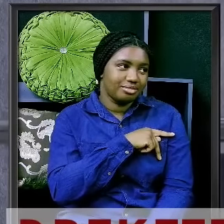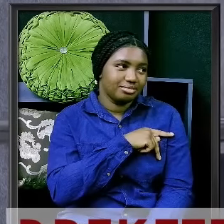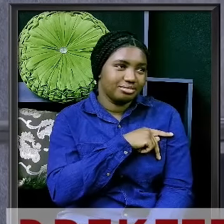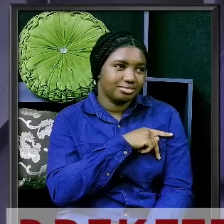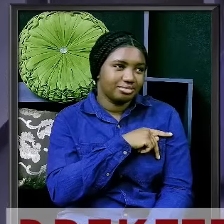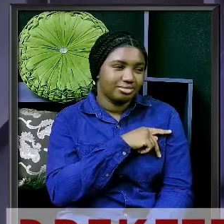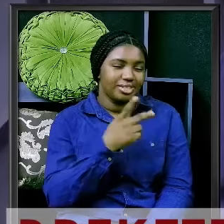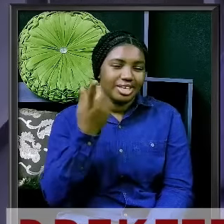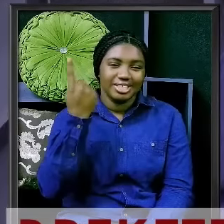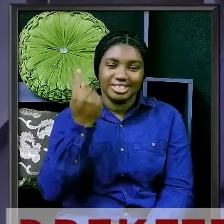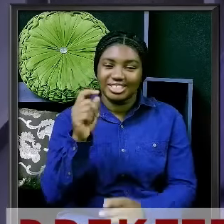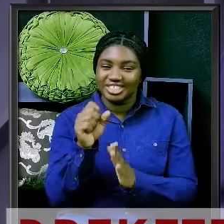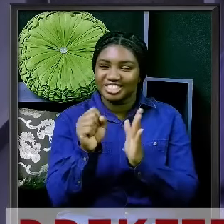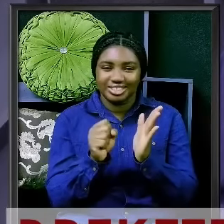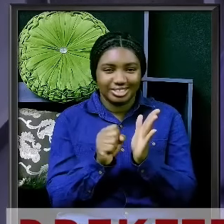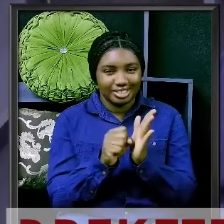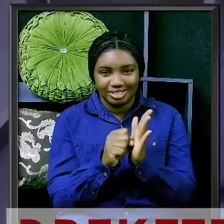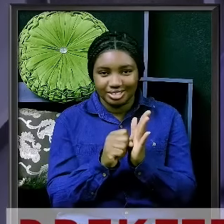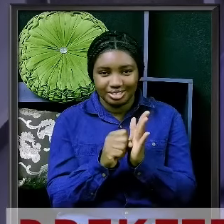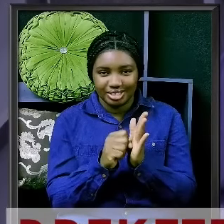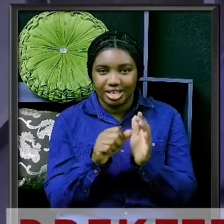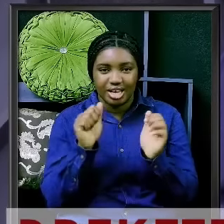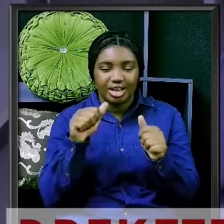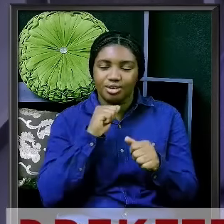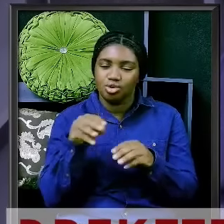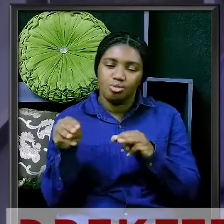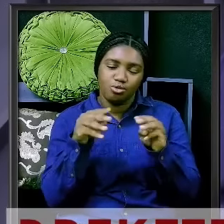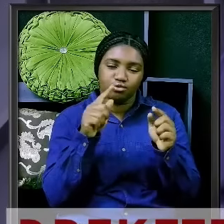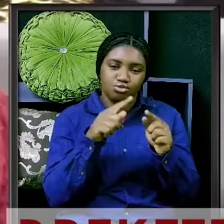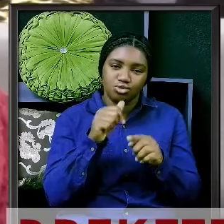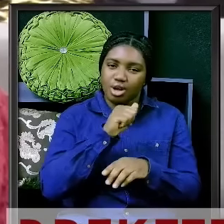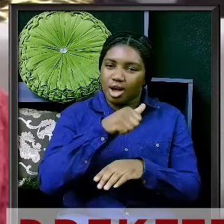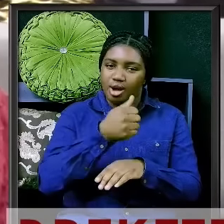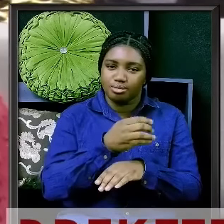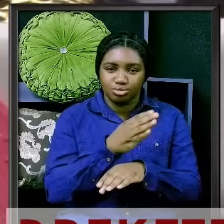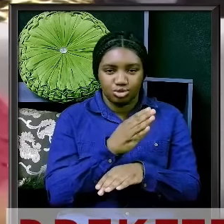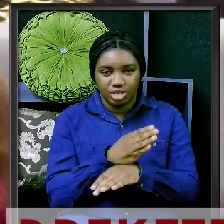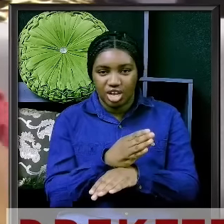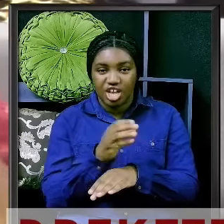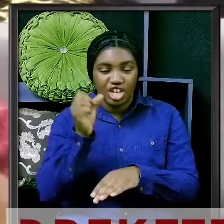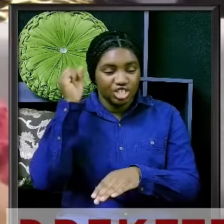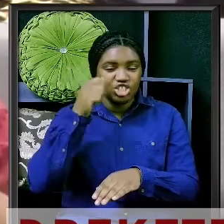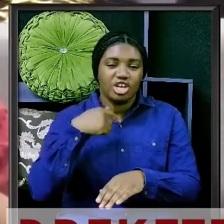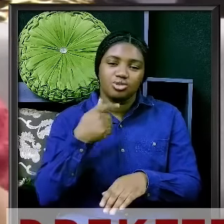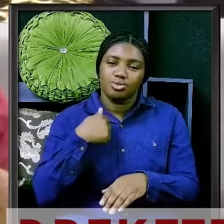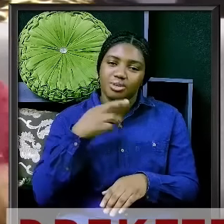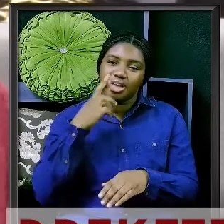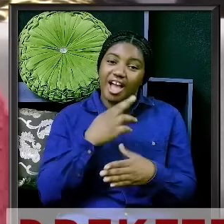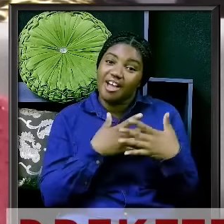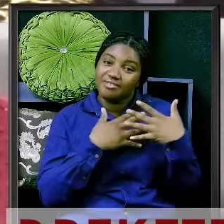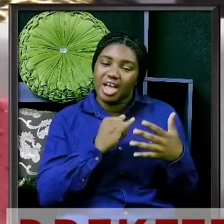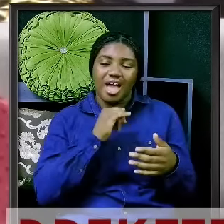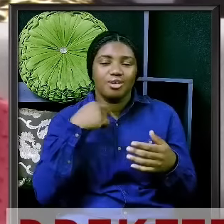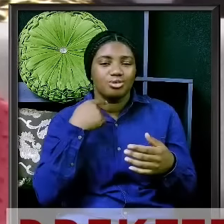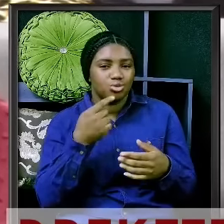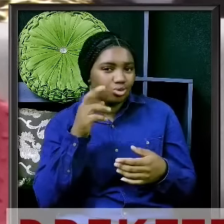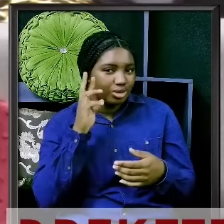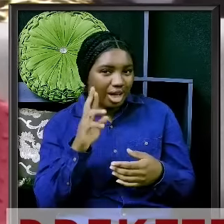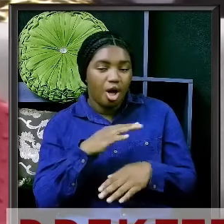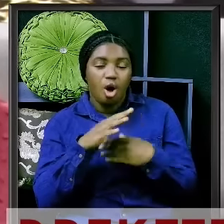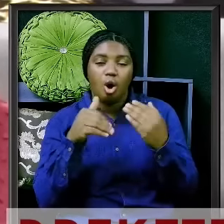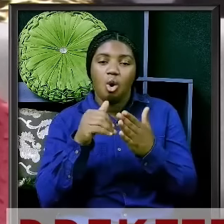Let's appreciate. The Ebonyi State government cannot move to Abuja. She has assured, has told me her fears. And I've told her